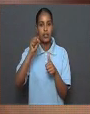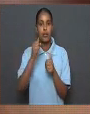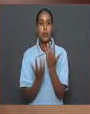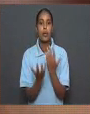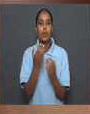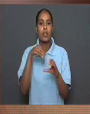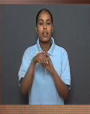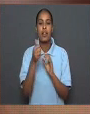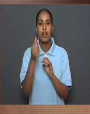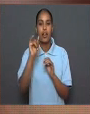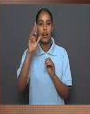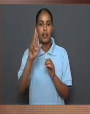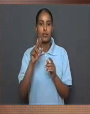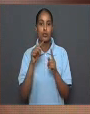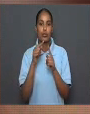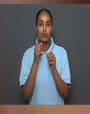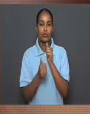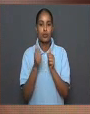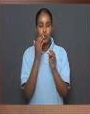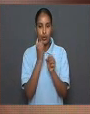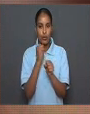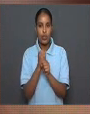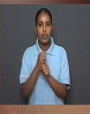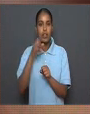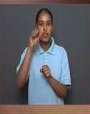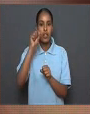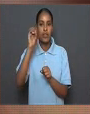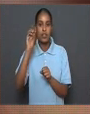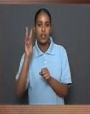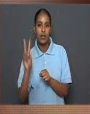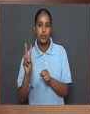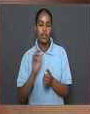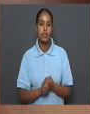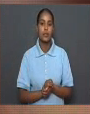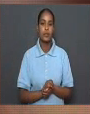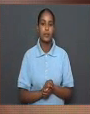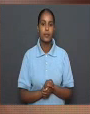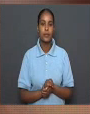burned in air, which produces sulfur dioxide.